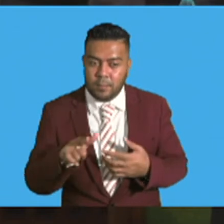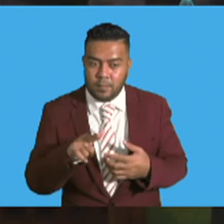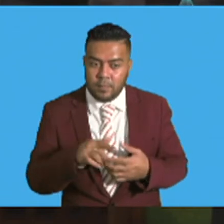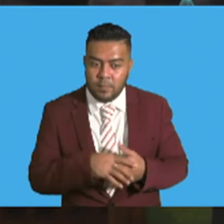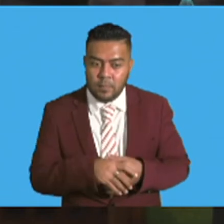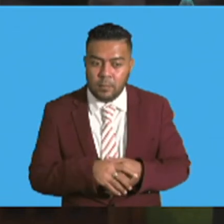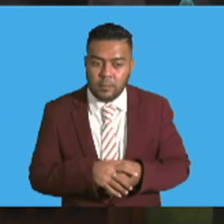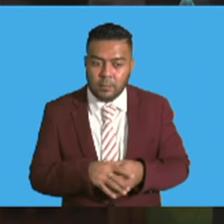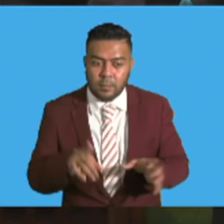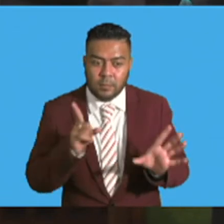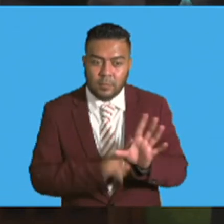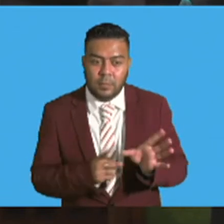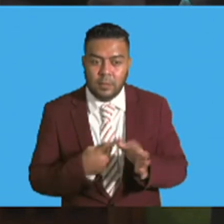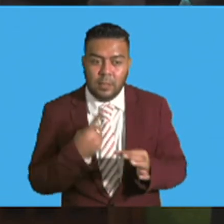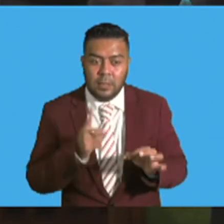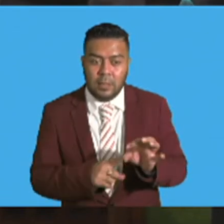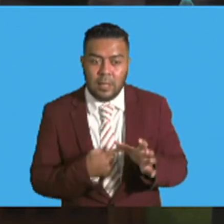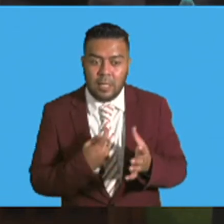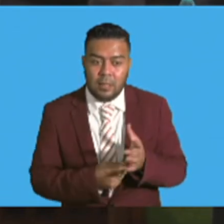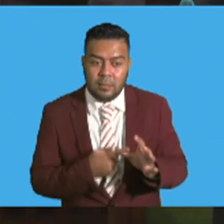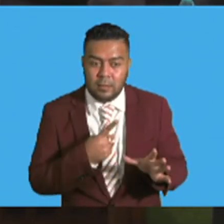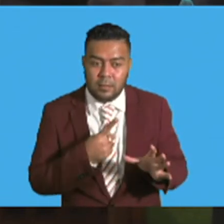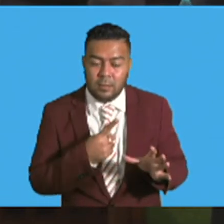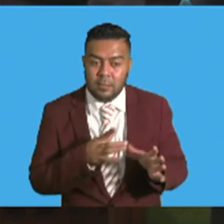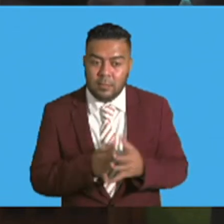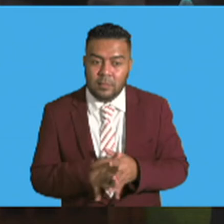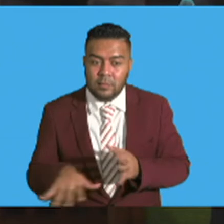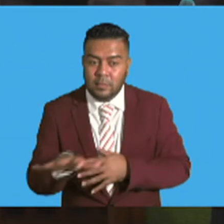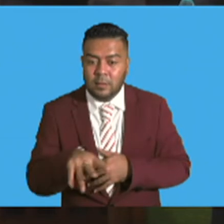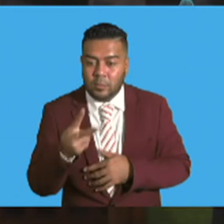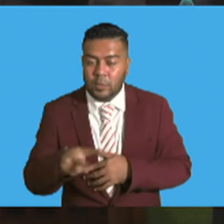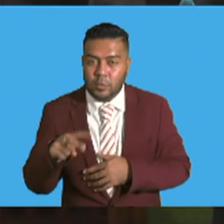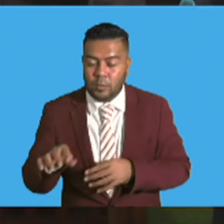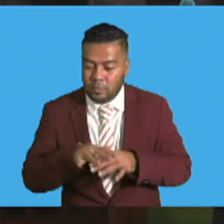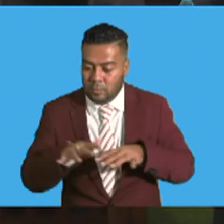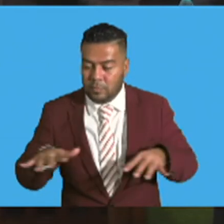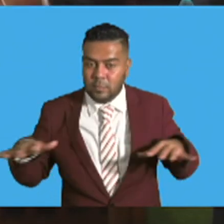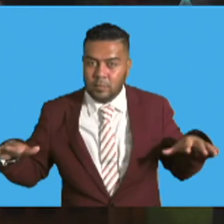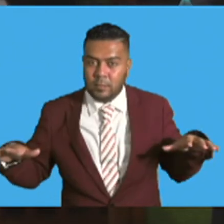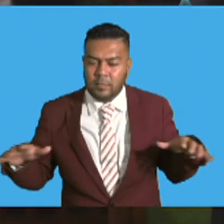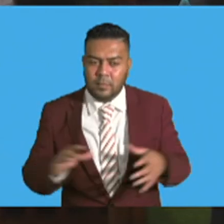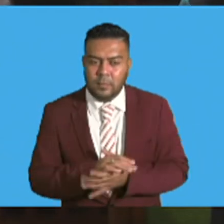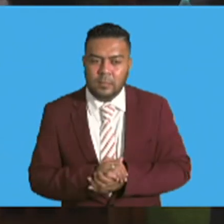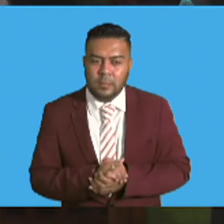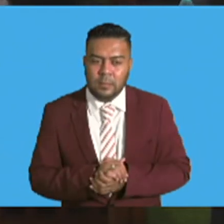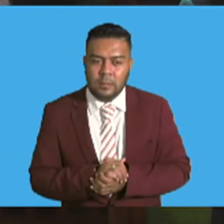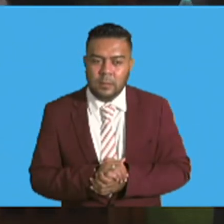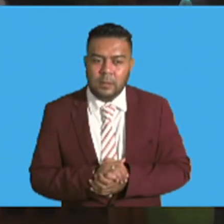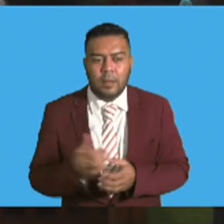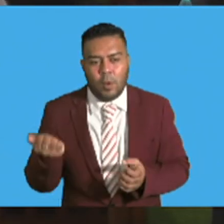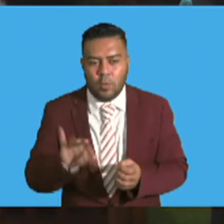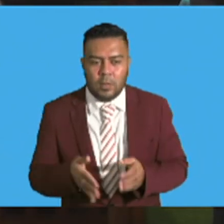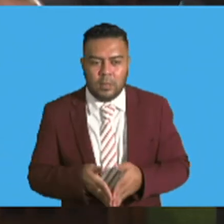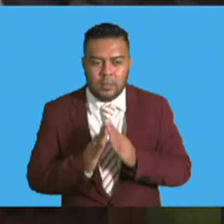in Yangara, we've got over 22 acres of this Junkao pasture already